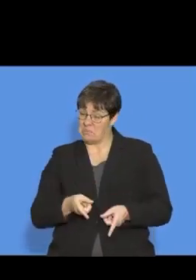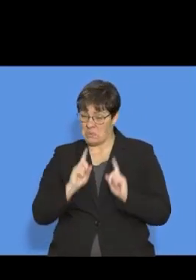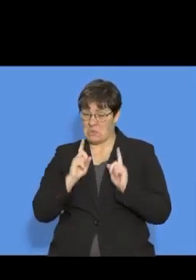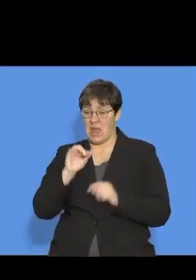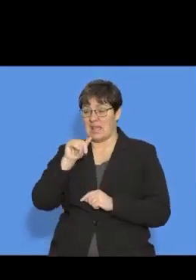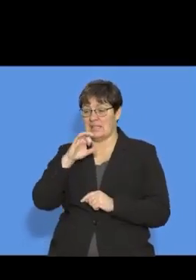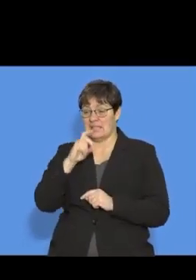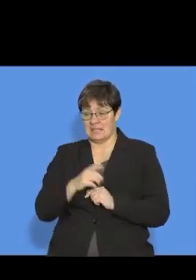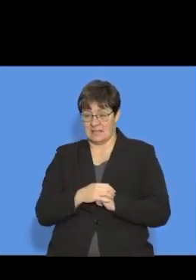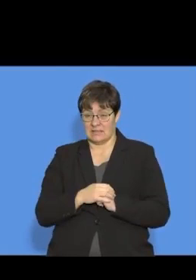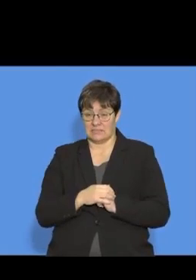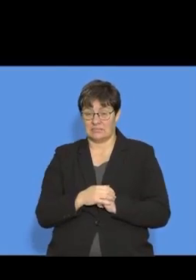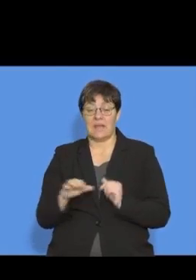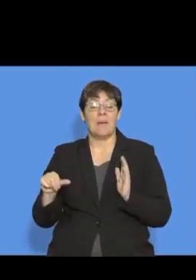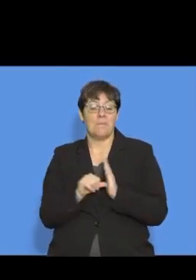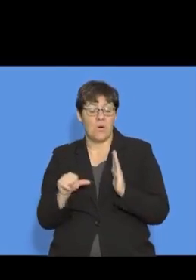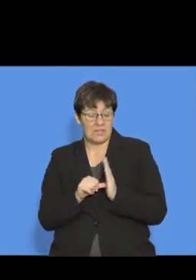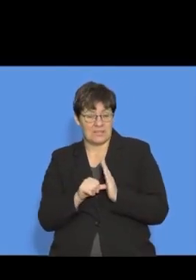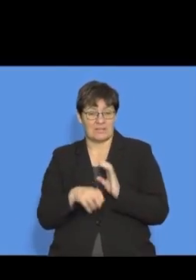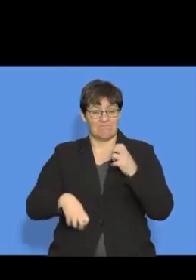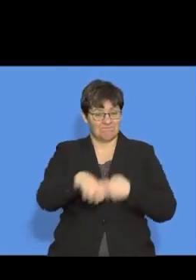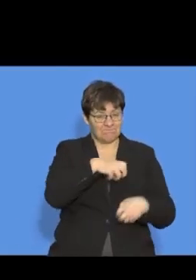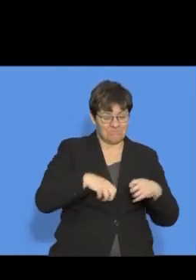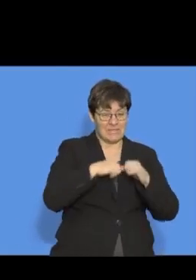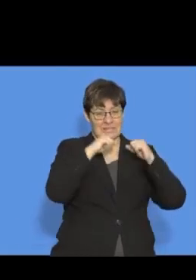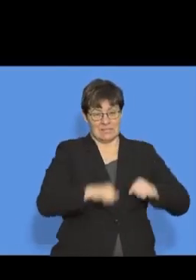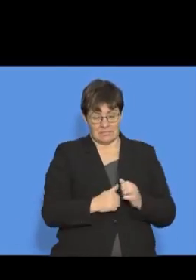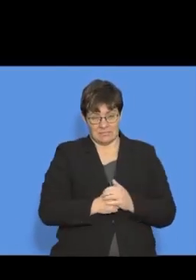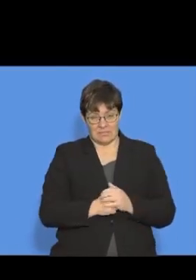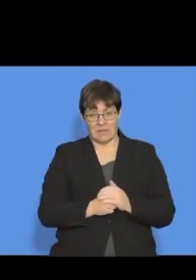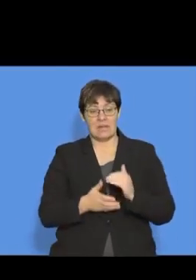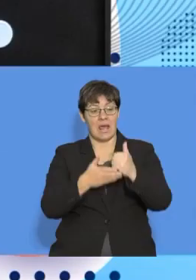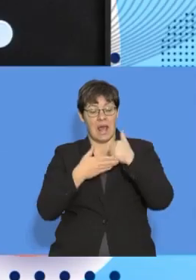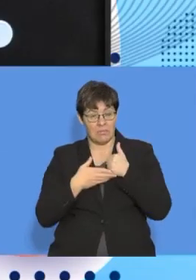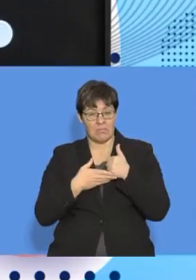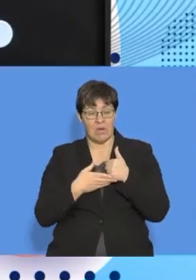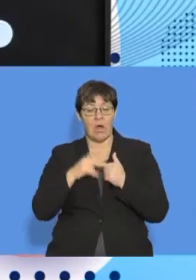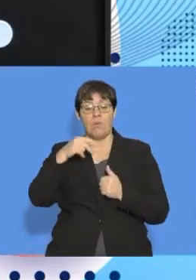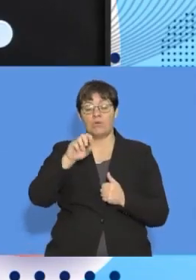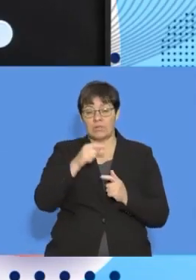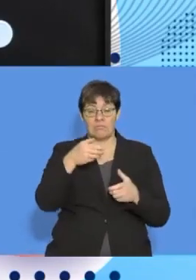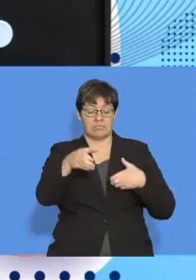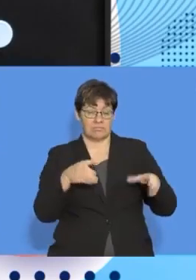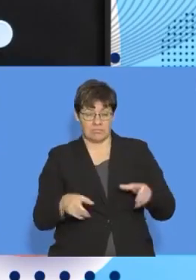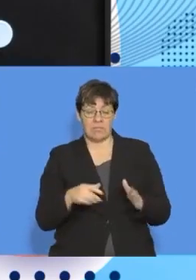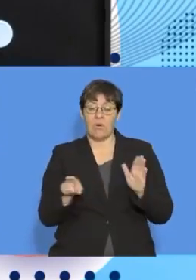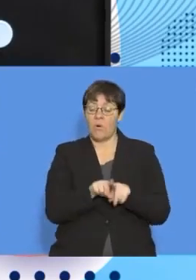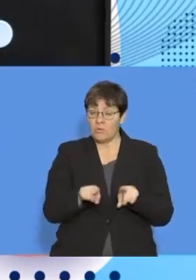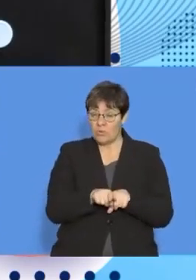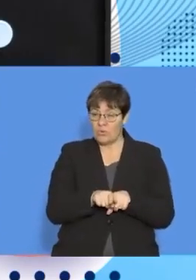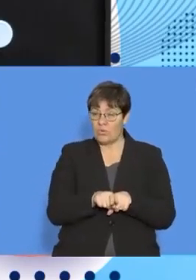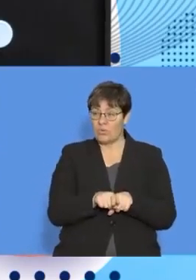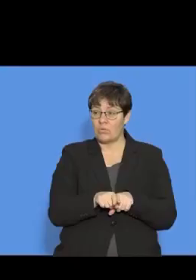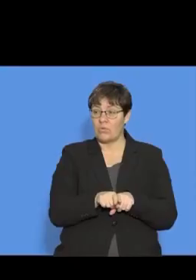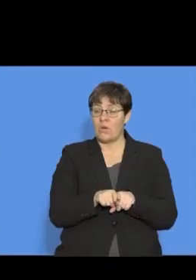a very strong acid, and essentially it's an important part of the digestive system which helps in protein breakdown, but also serves